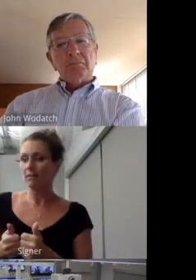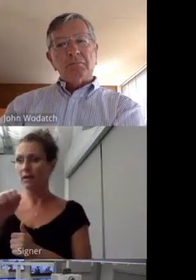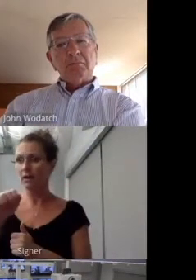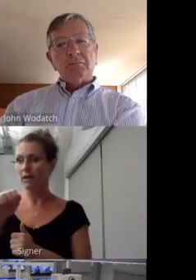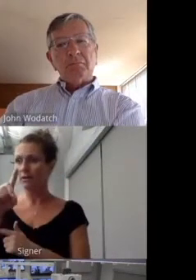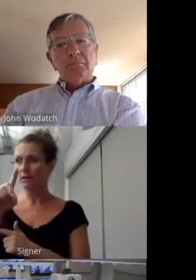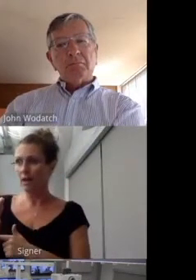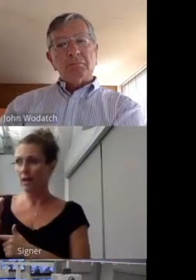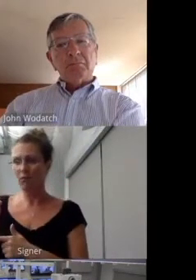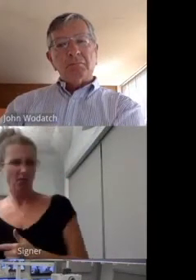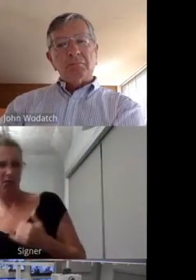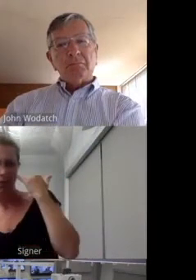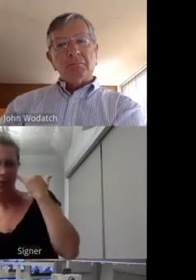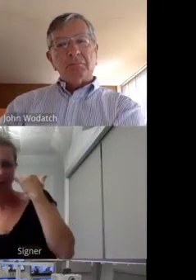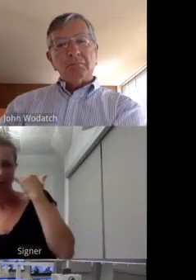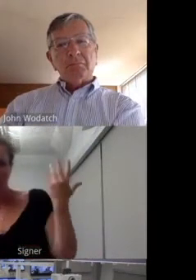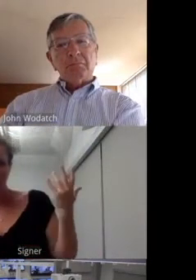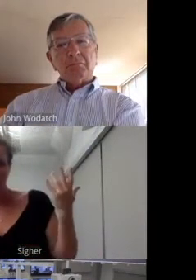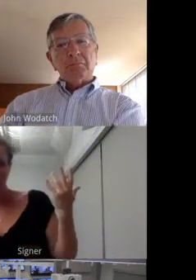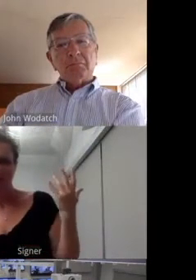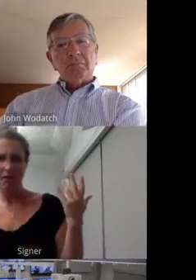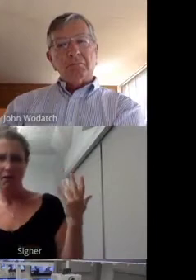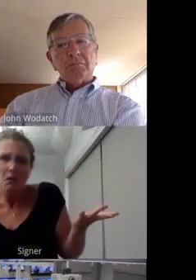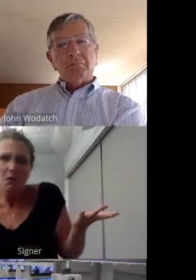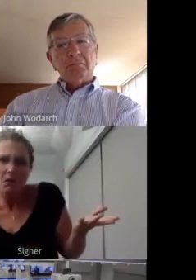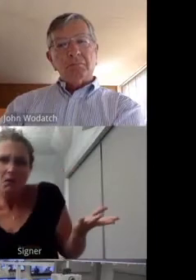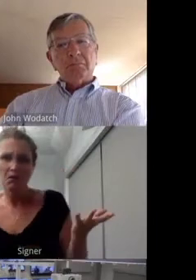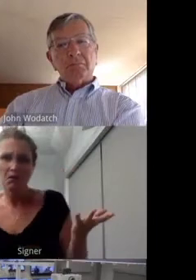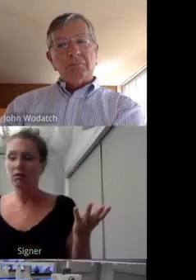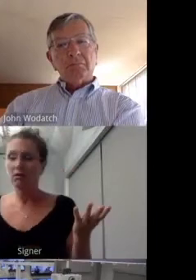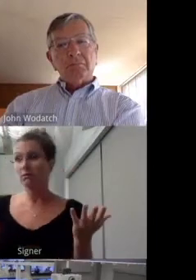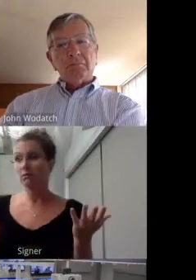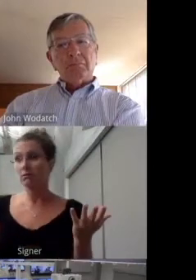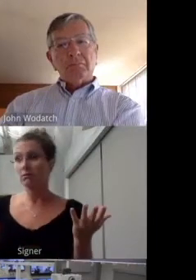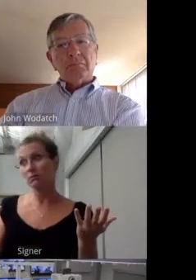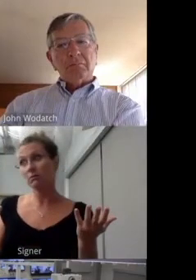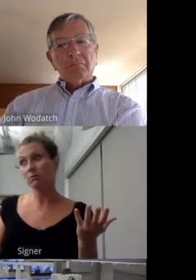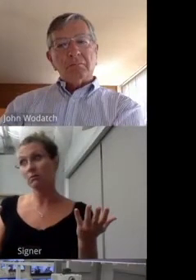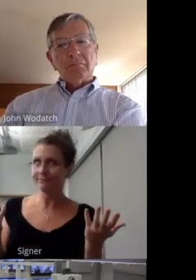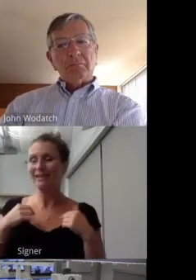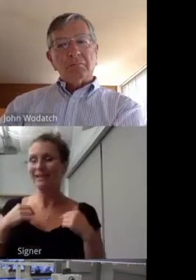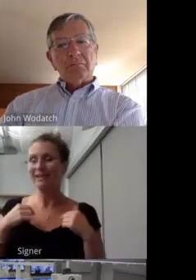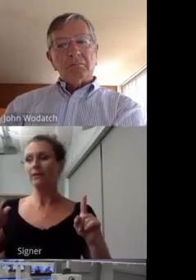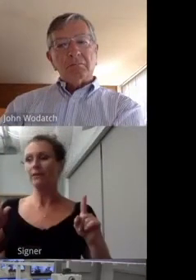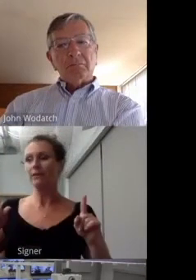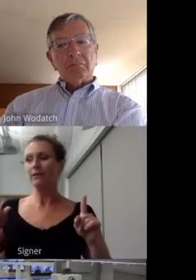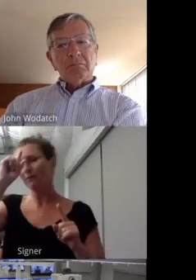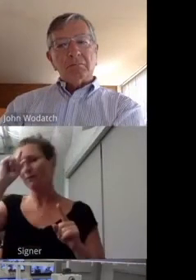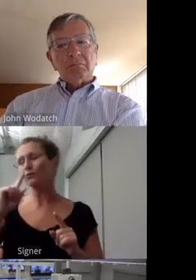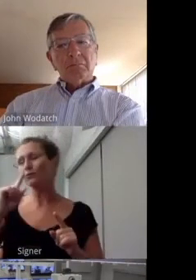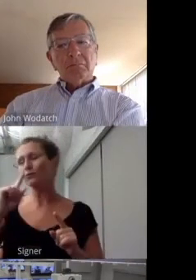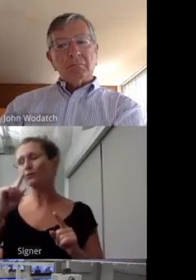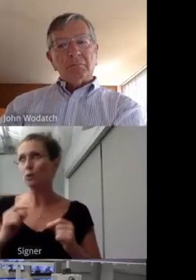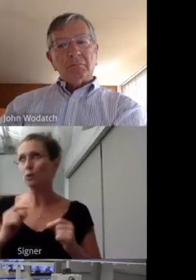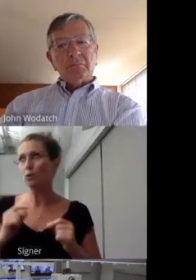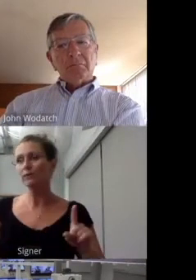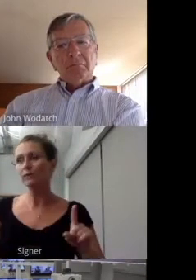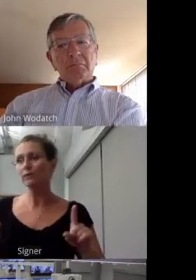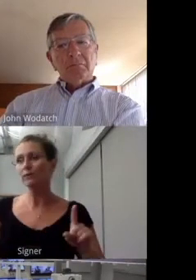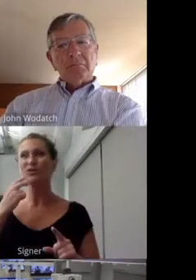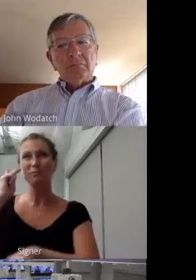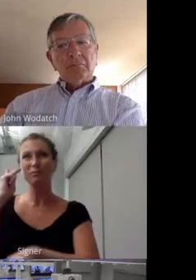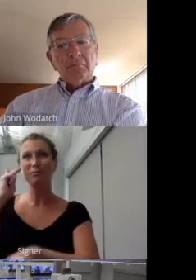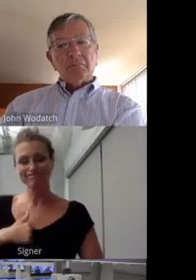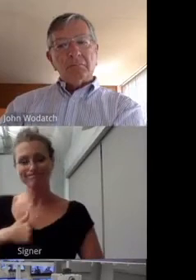the other thing that I think I would have done differently, and in fact, I'm sure I would have done differently, and I'm sorry I didn't do this in a better way, is